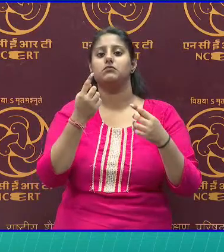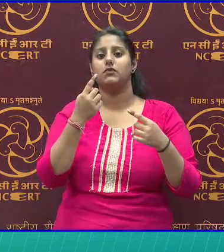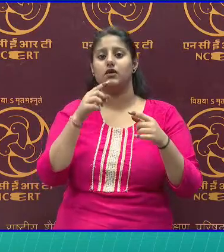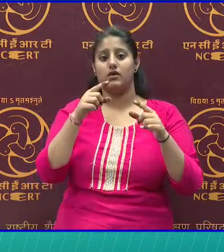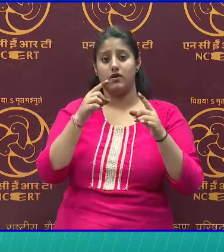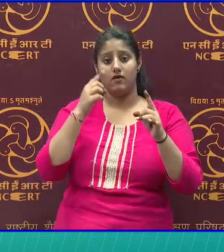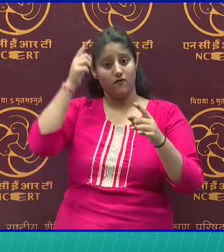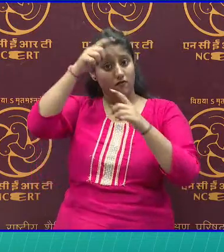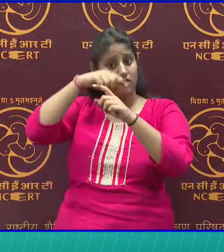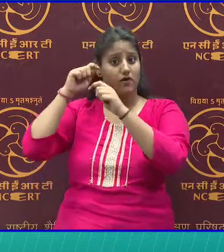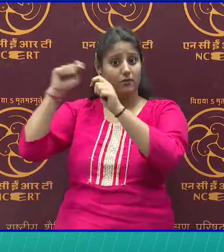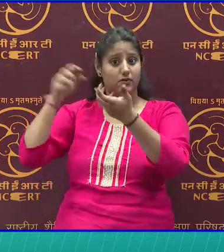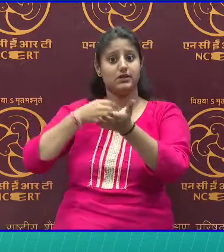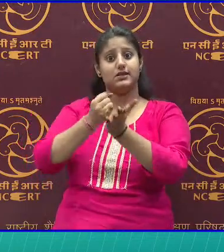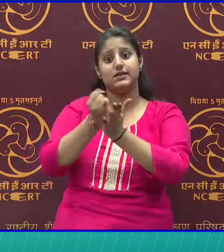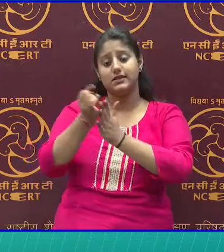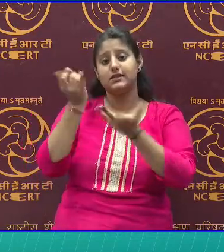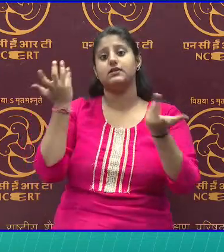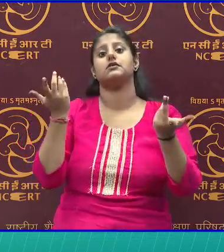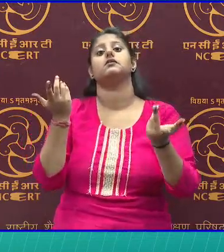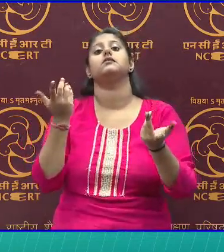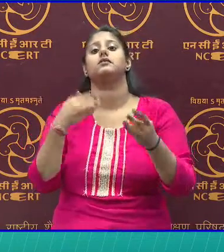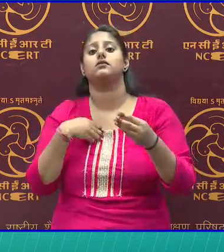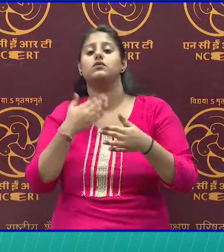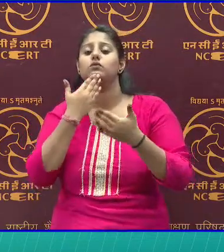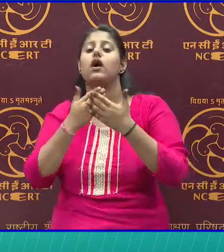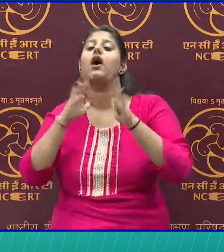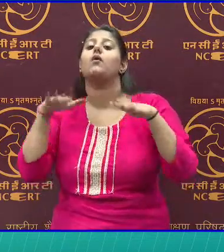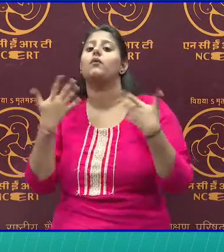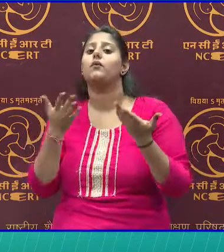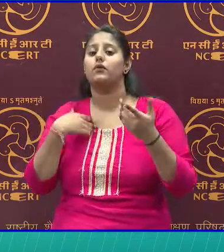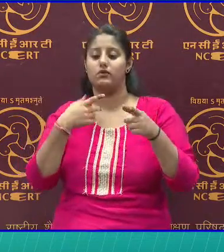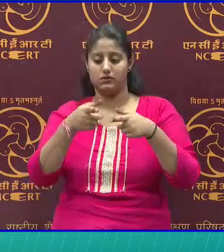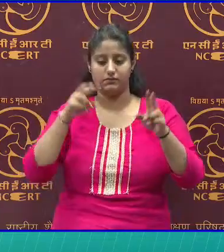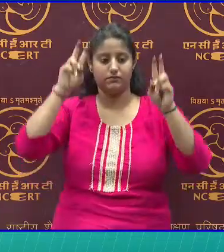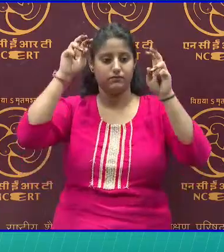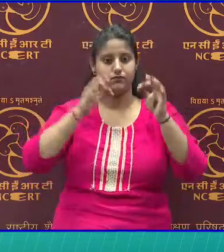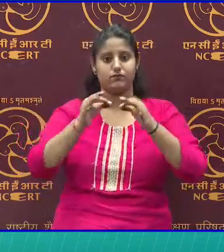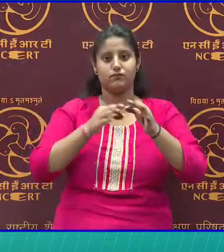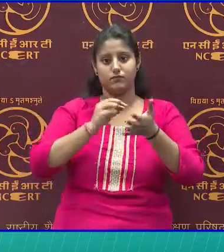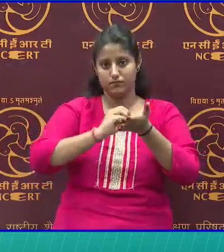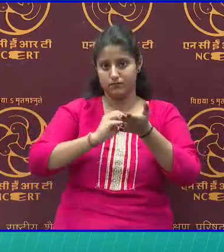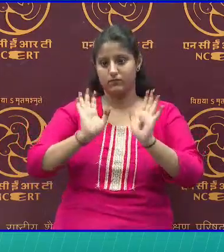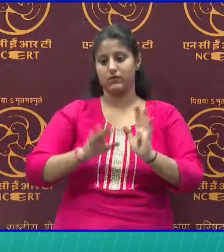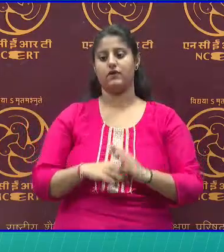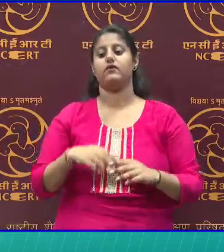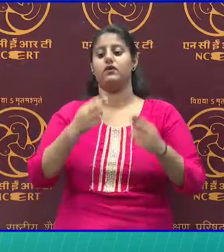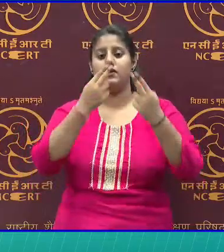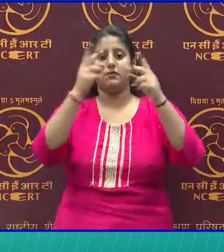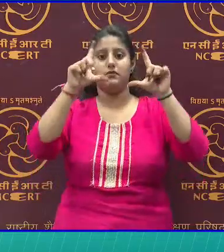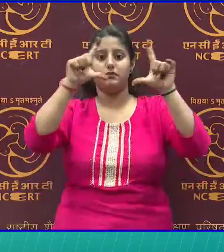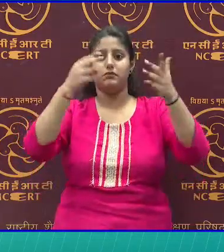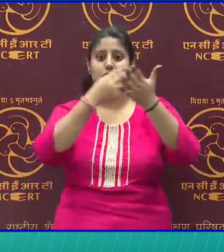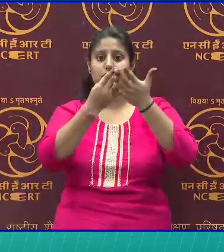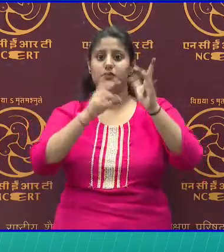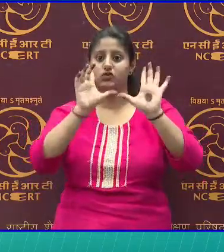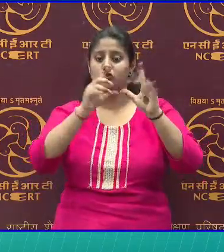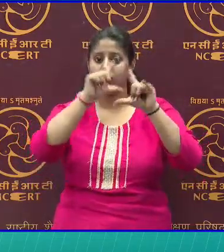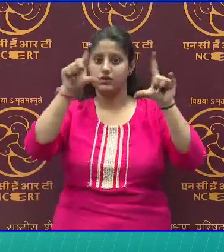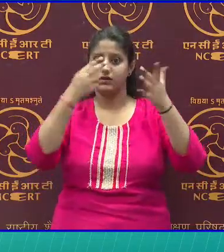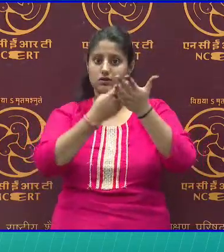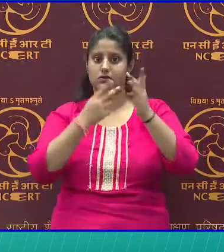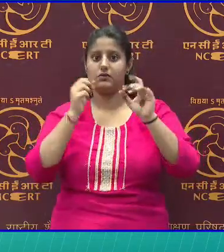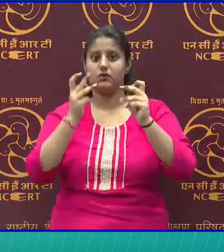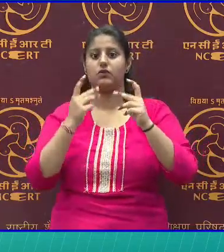farmers and others who are involved in bringing it through a very beautiful, if we can see the very beautiful picturization. We are trying to